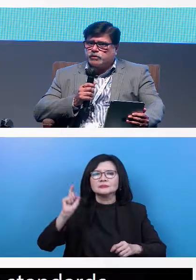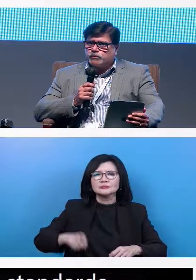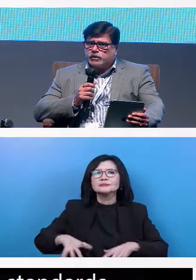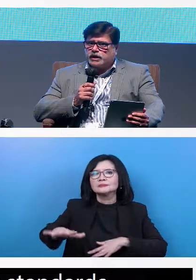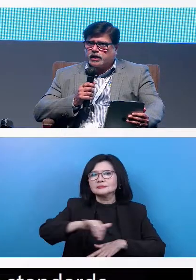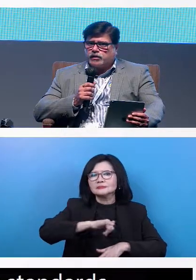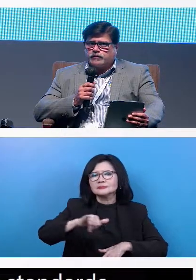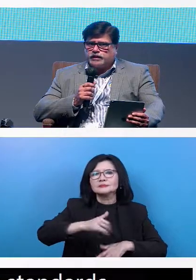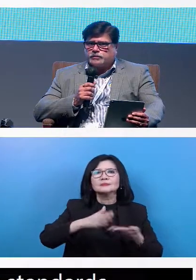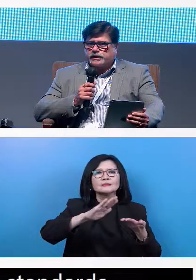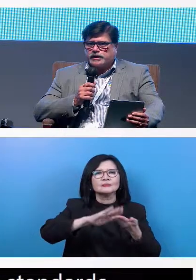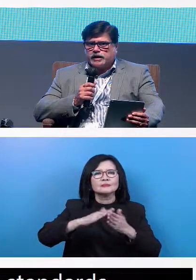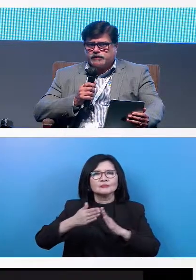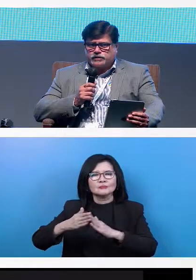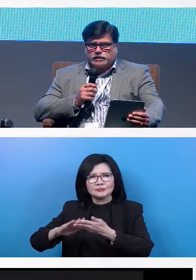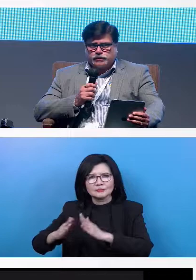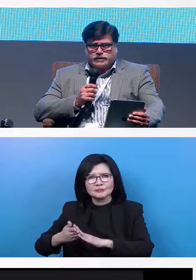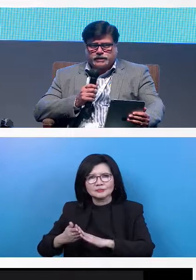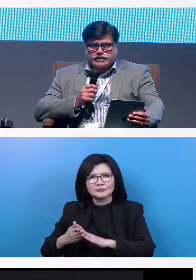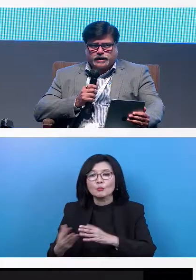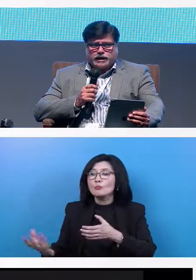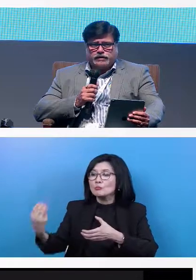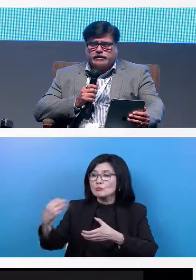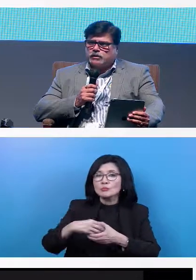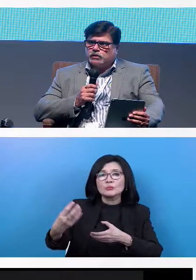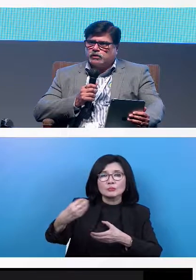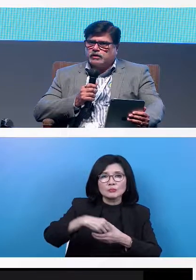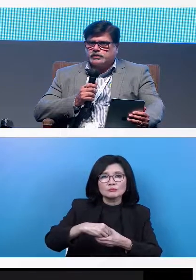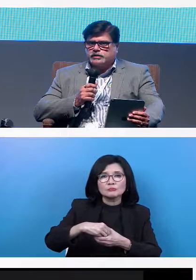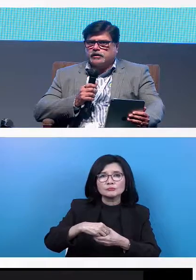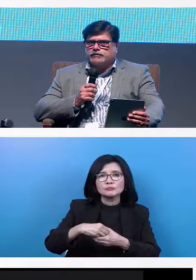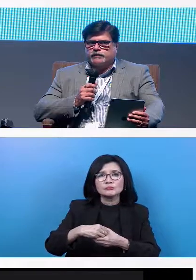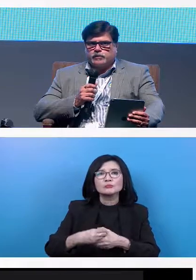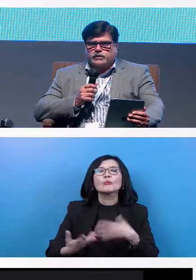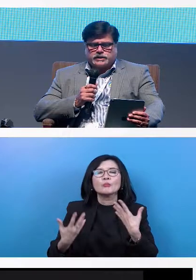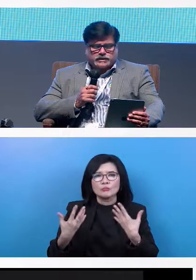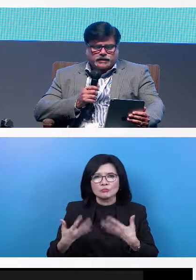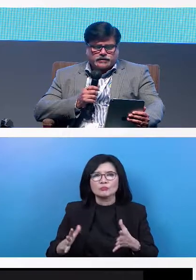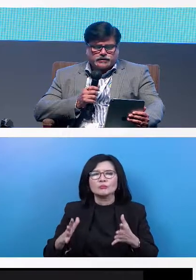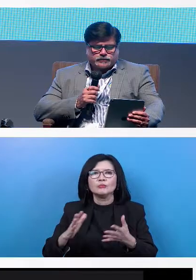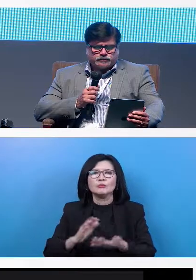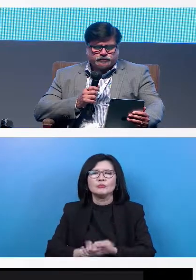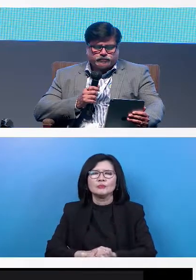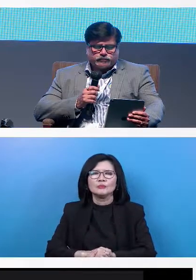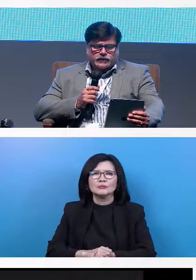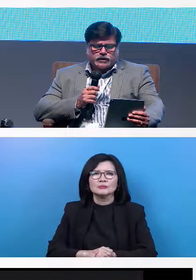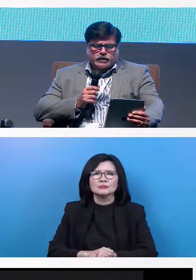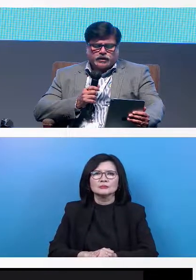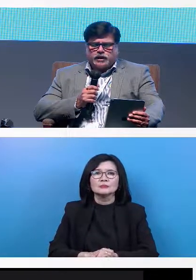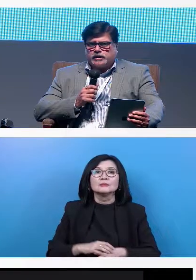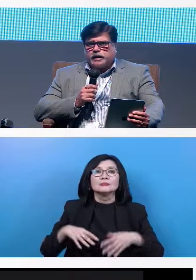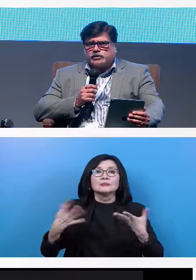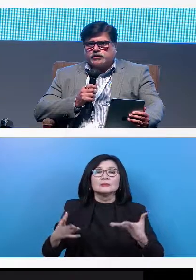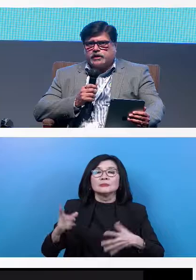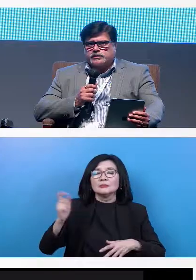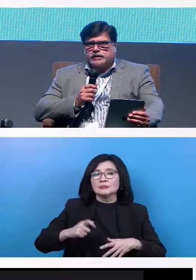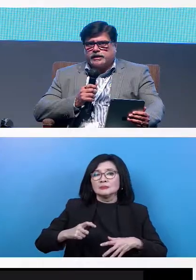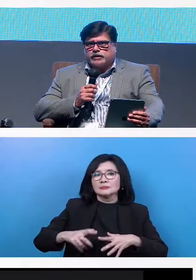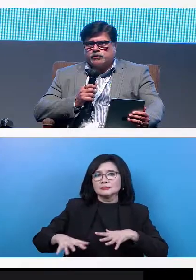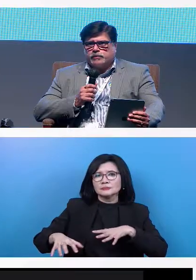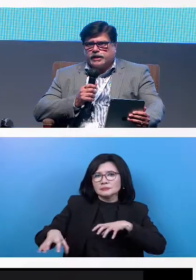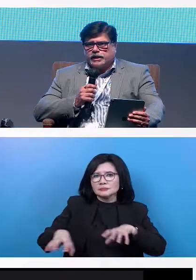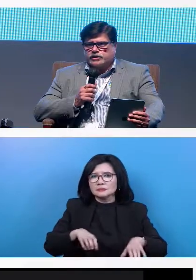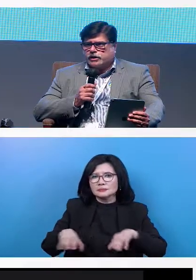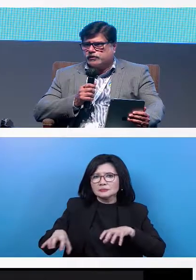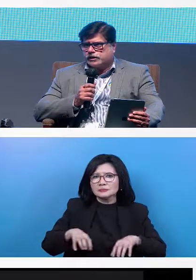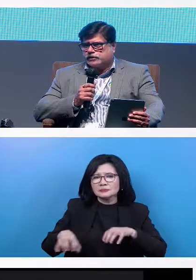in terms of what kind of expected levels of service they desire or deserve post-disasters. And that should translate